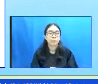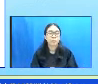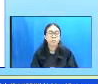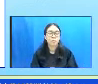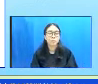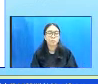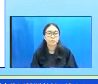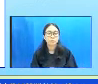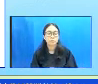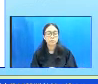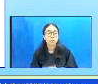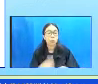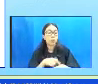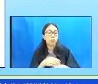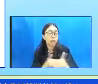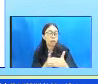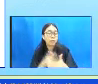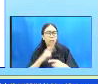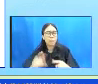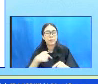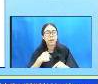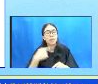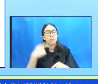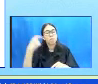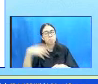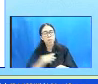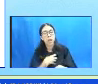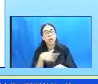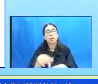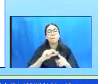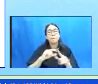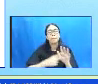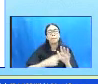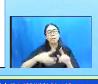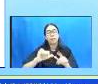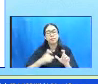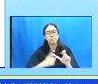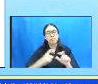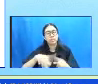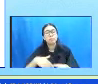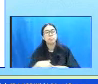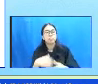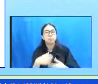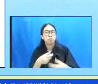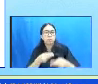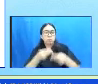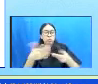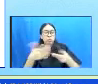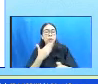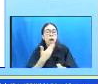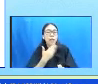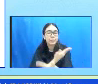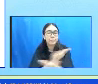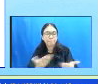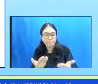once again, many thanks to them, to you who are listening to this, for sharing insights by the panelists, and to